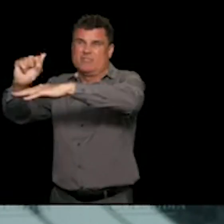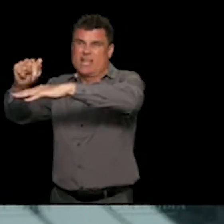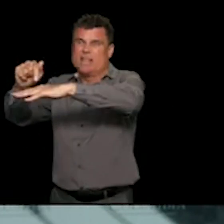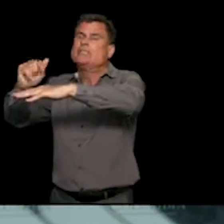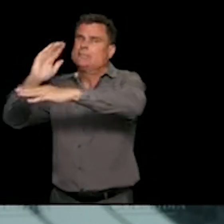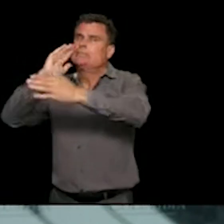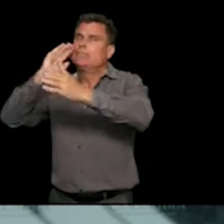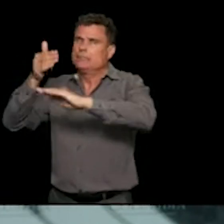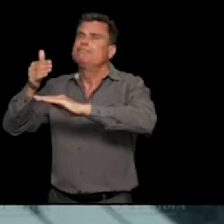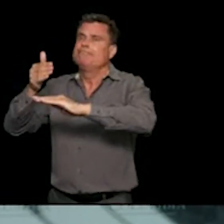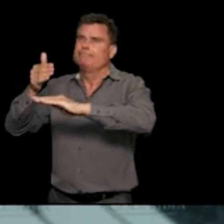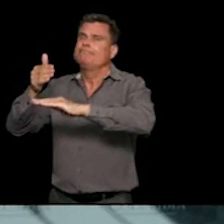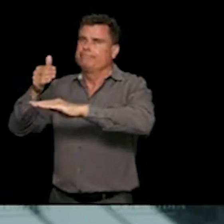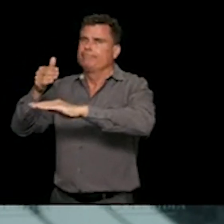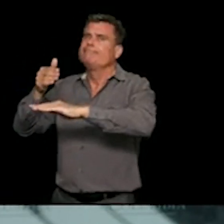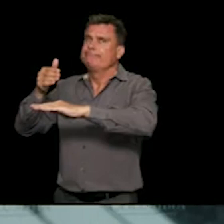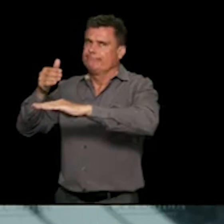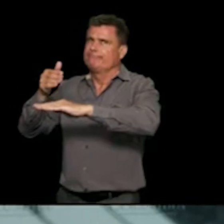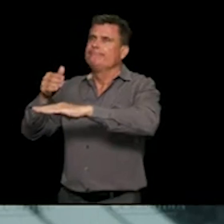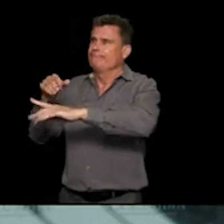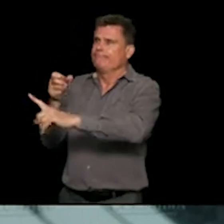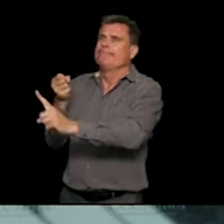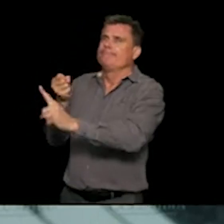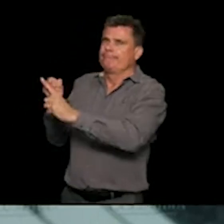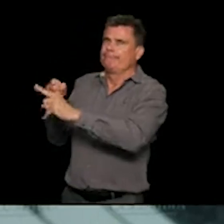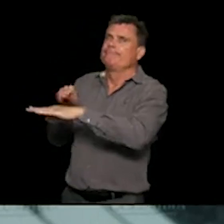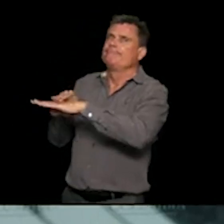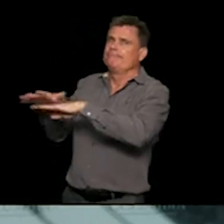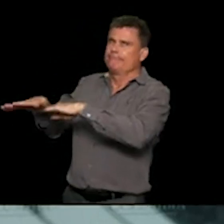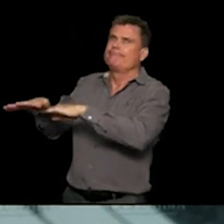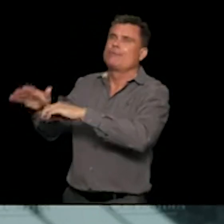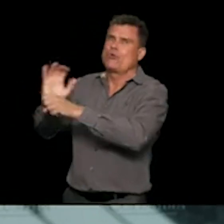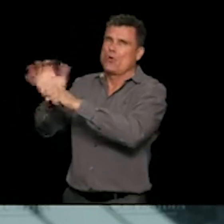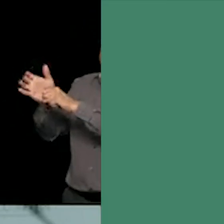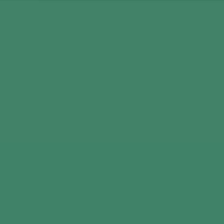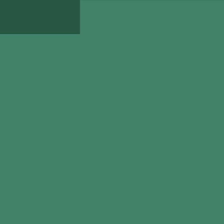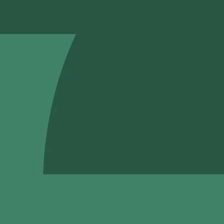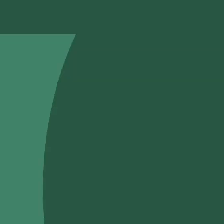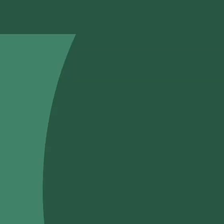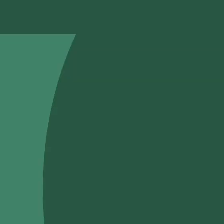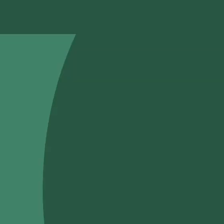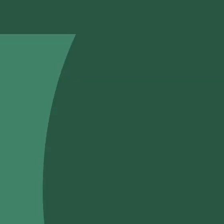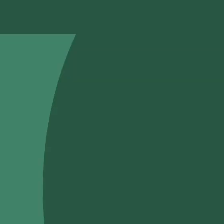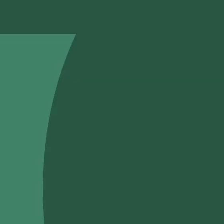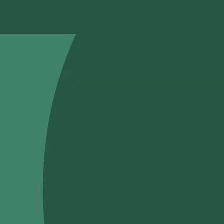where the significant transmission has been taking place.